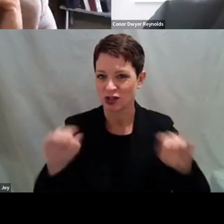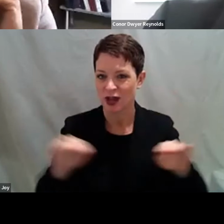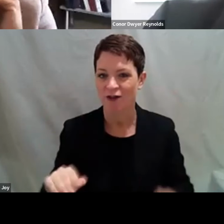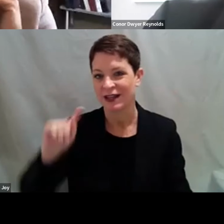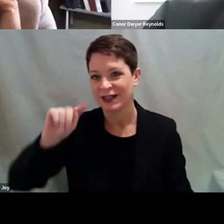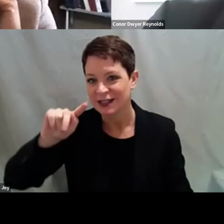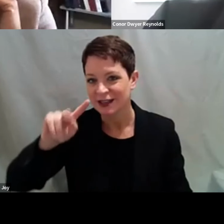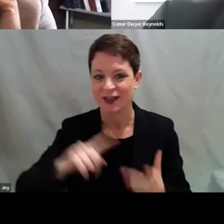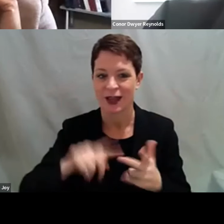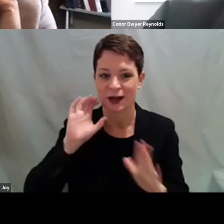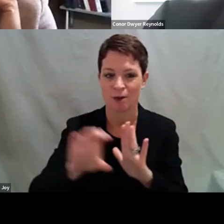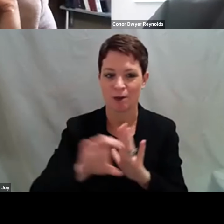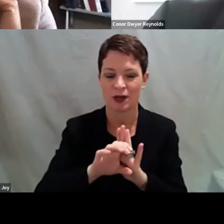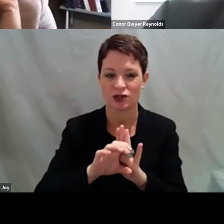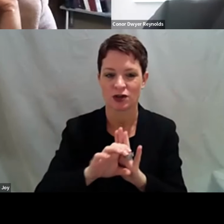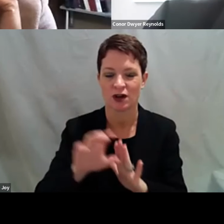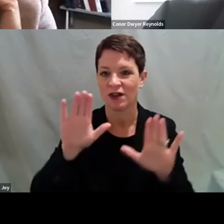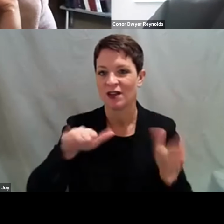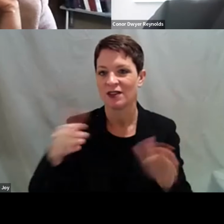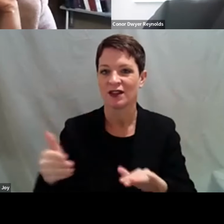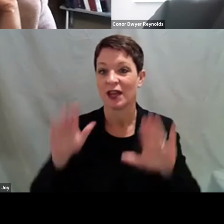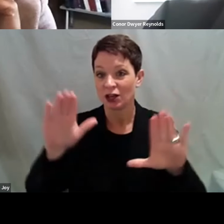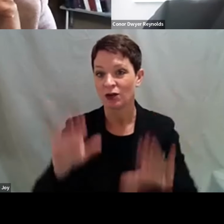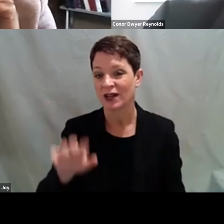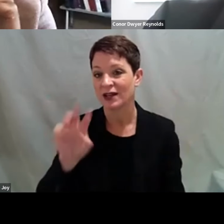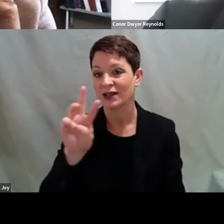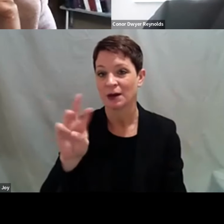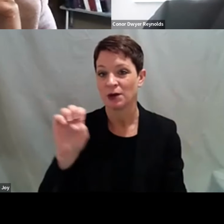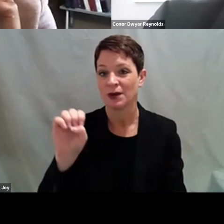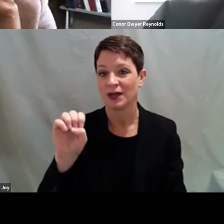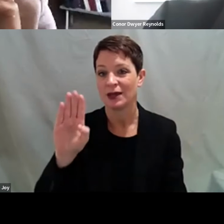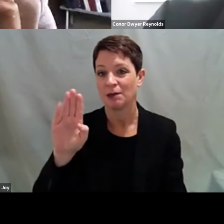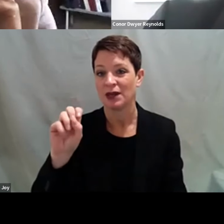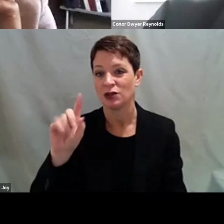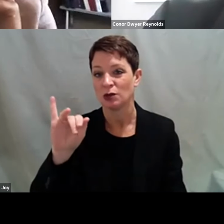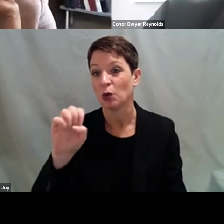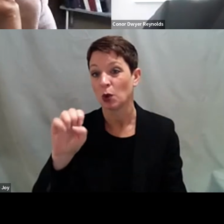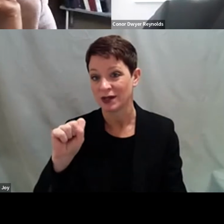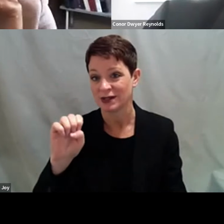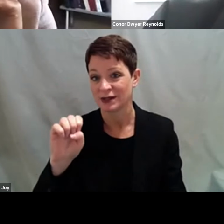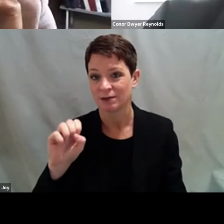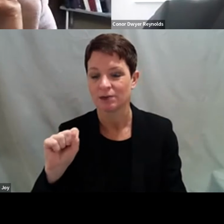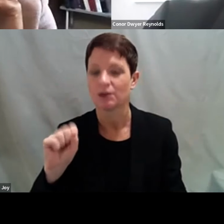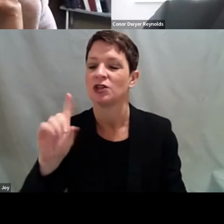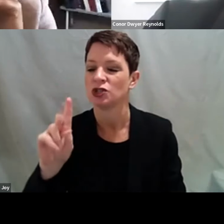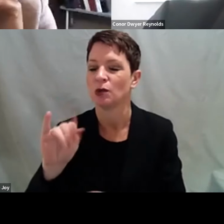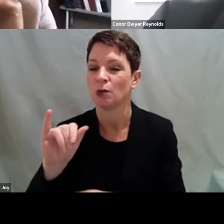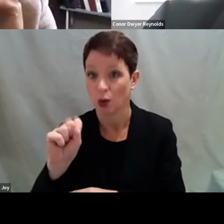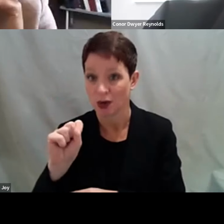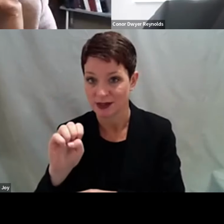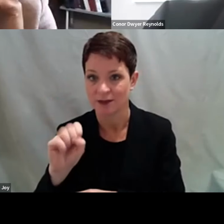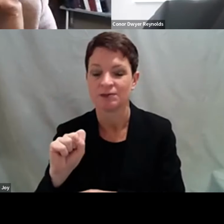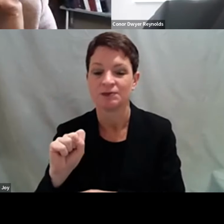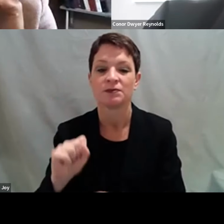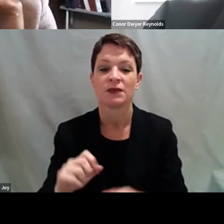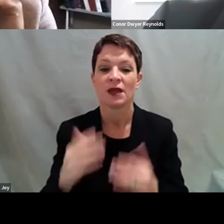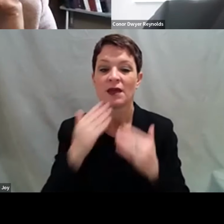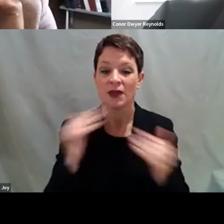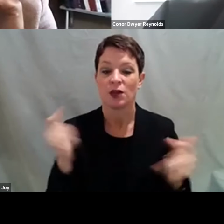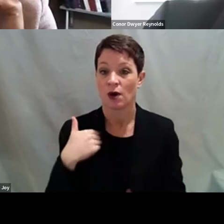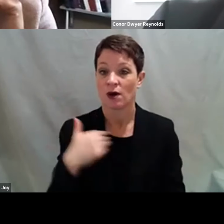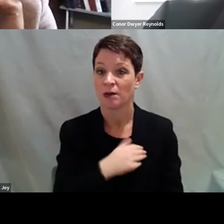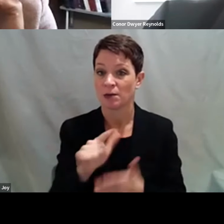television, and a picture of the late, great W.E.B. Du Bois. So I want to start off by thanking all the members of the